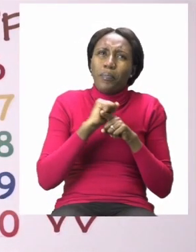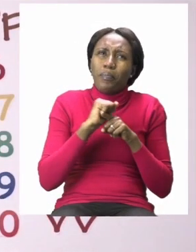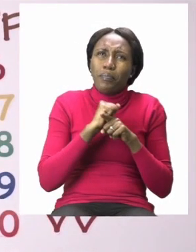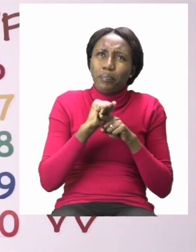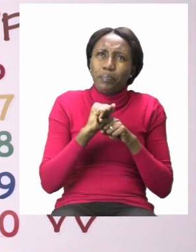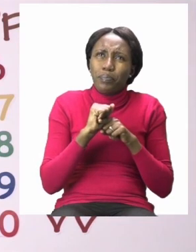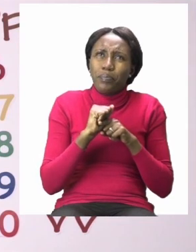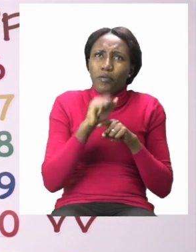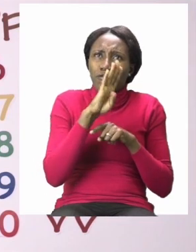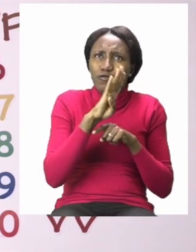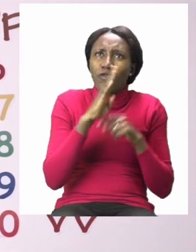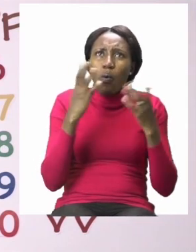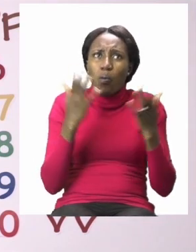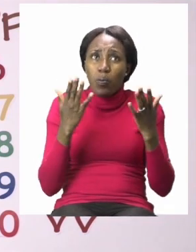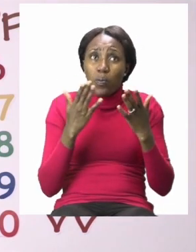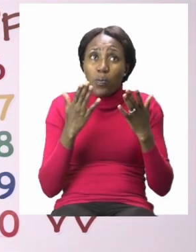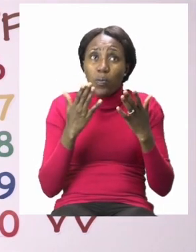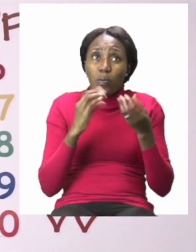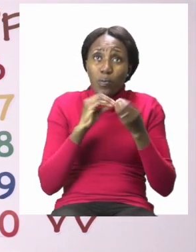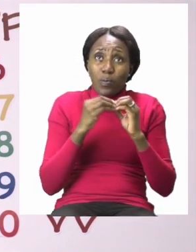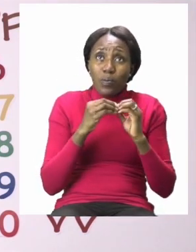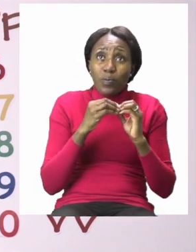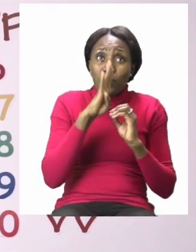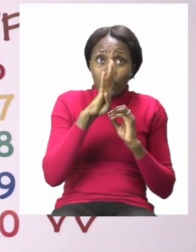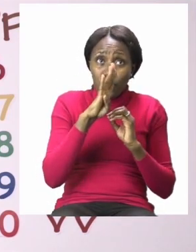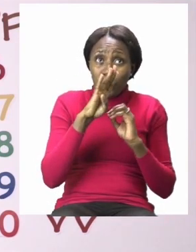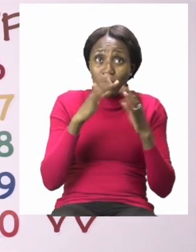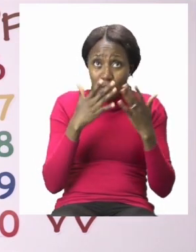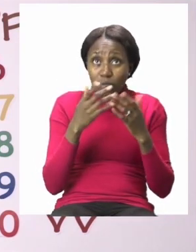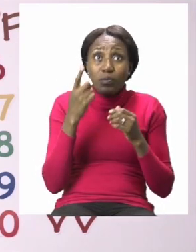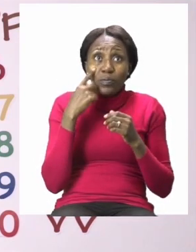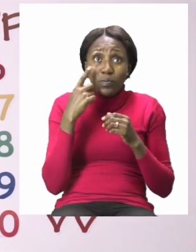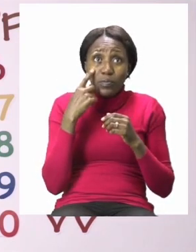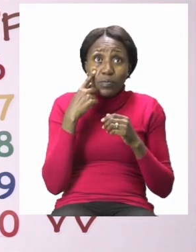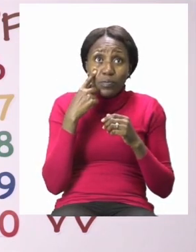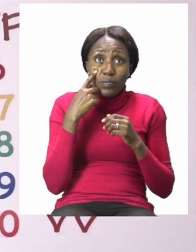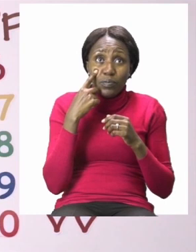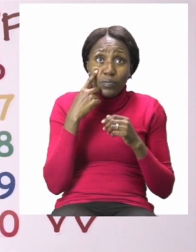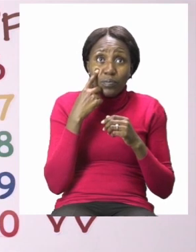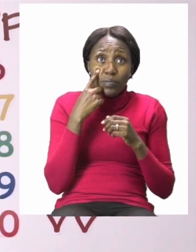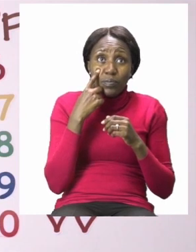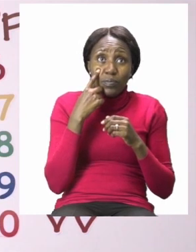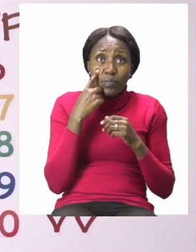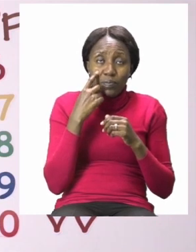4s. We know that the number 4 is drawn going down, stop,